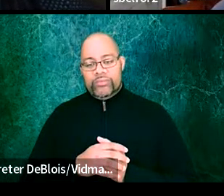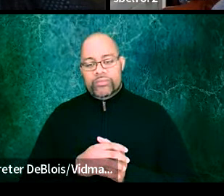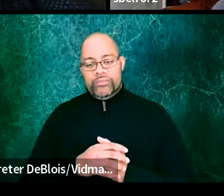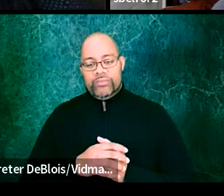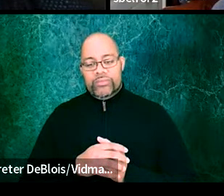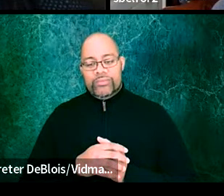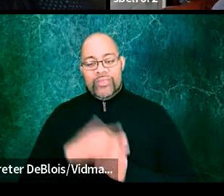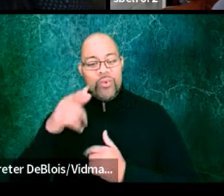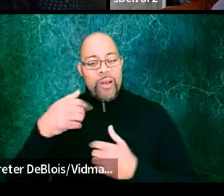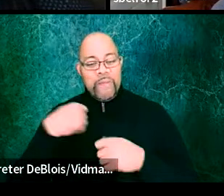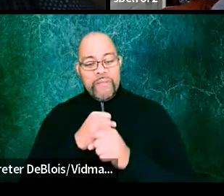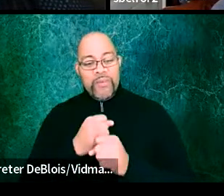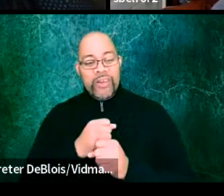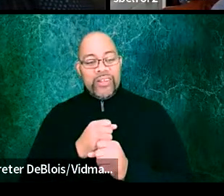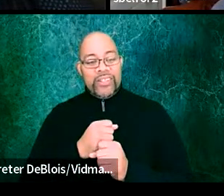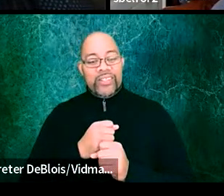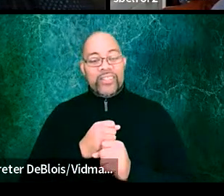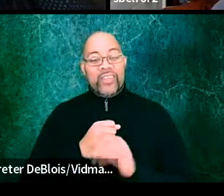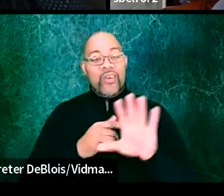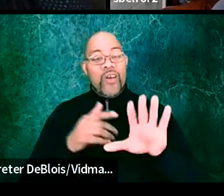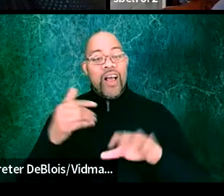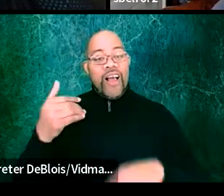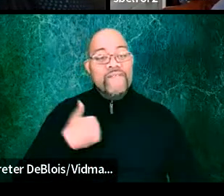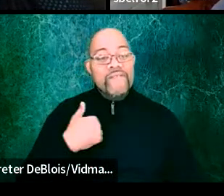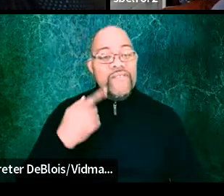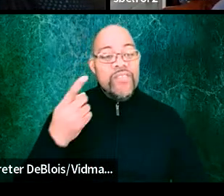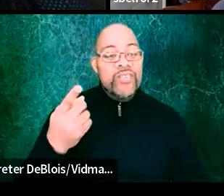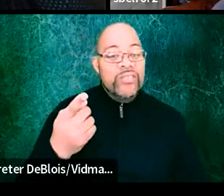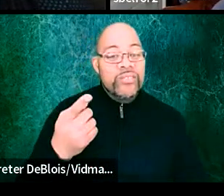Ooh, you guys are quiet. Oh, here we go.